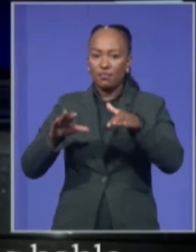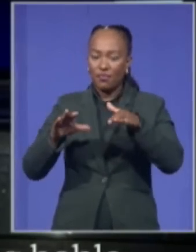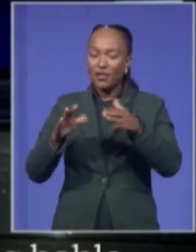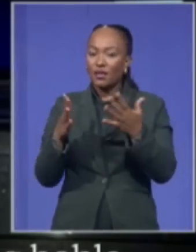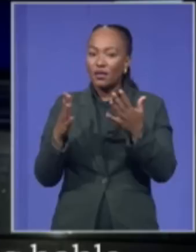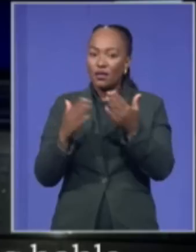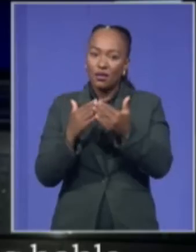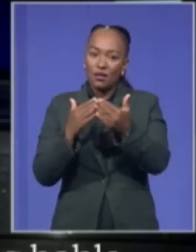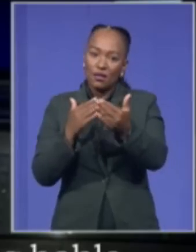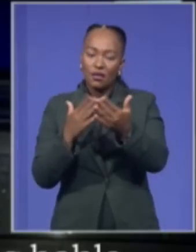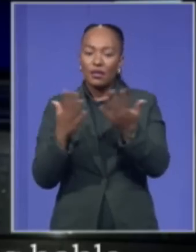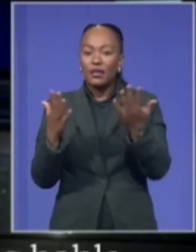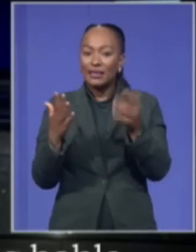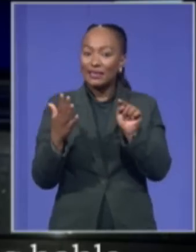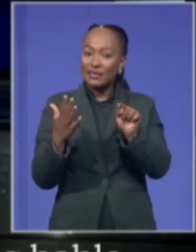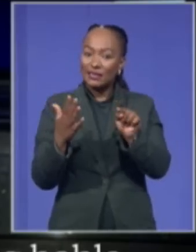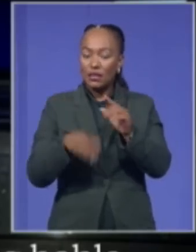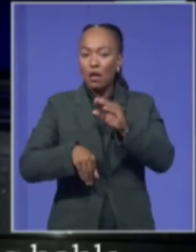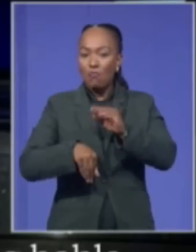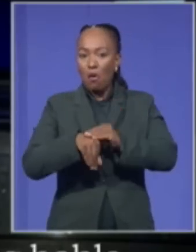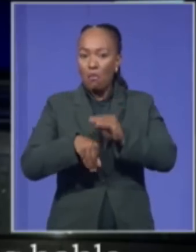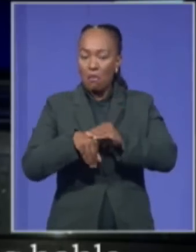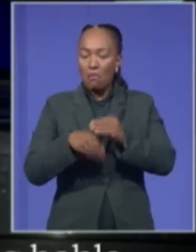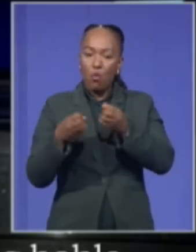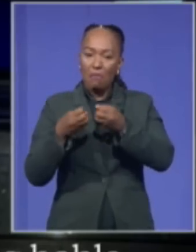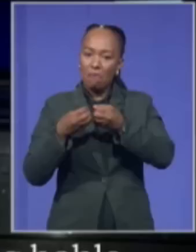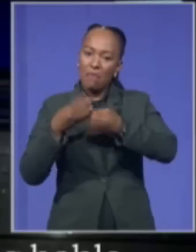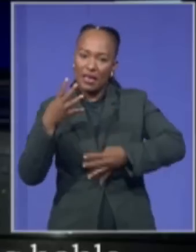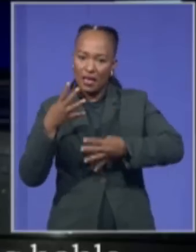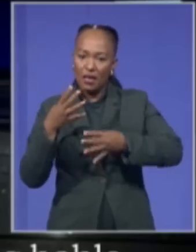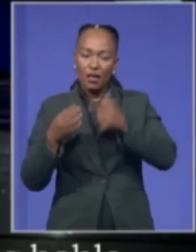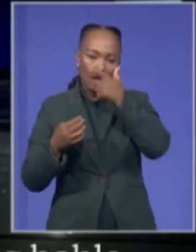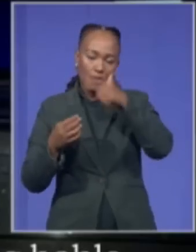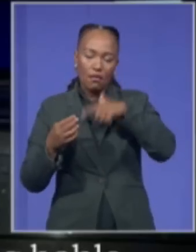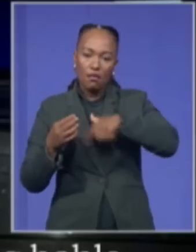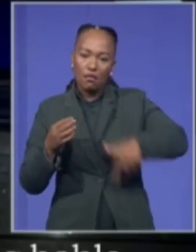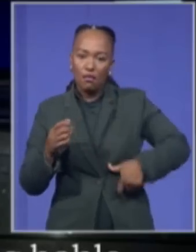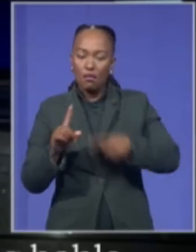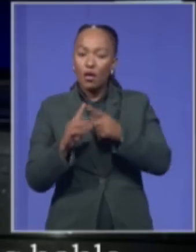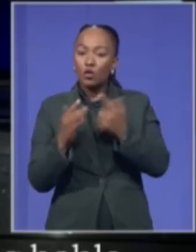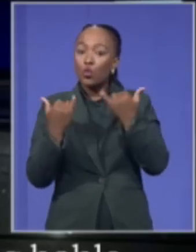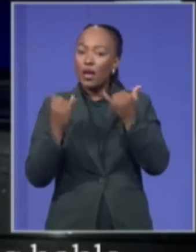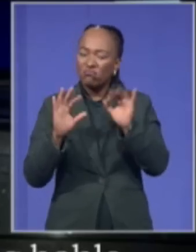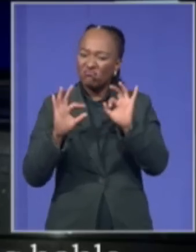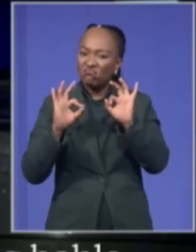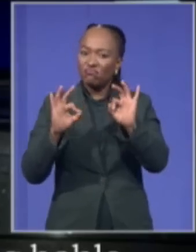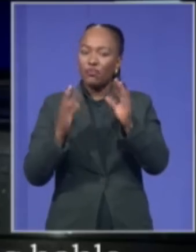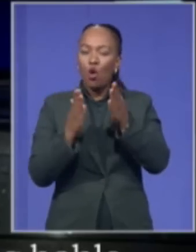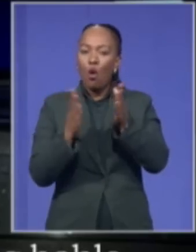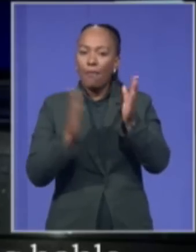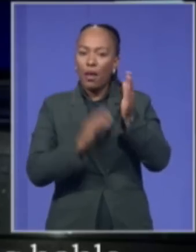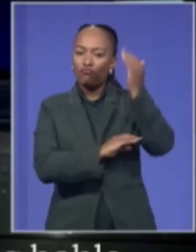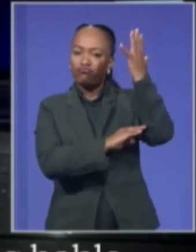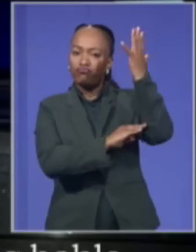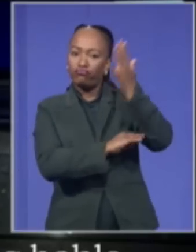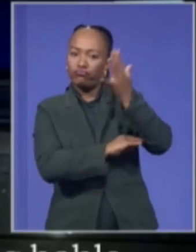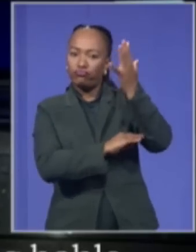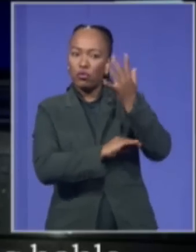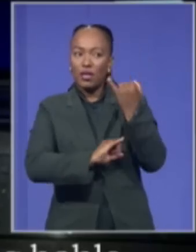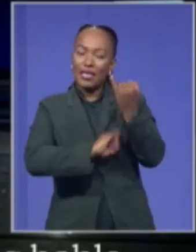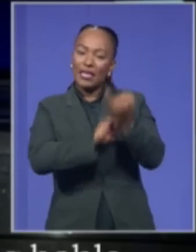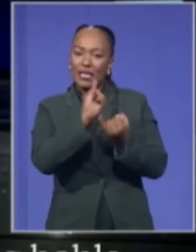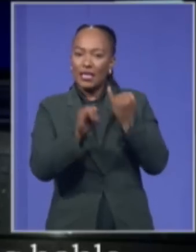ho sebetsana le mathata a mangata. Ramaphosa o butsisi mmuso kopano ya matona a ditaba tsa matjhabeng